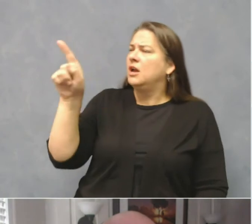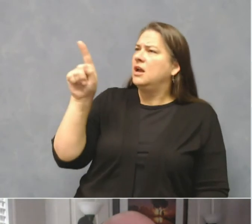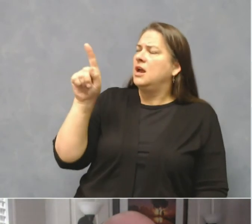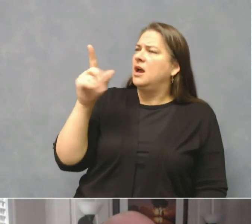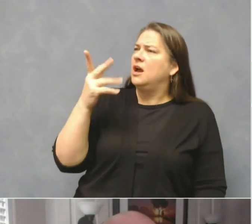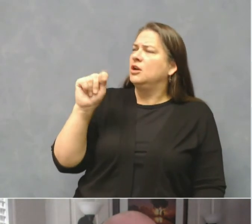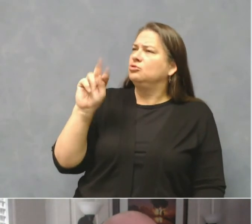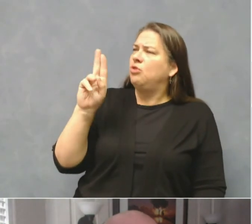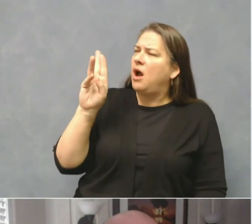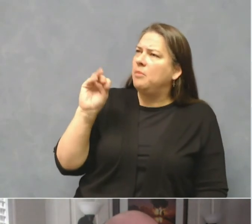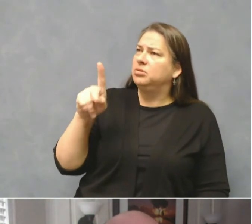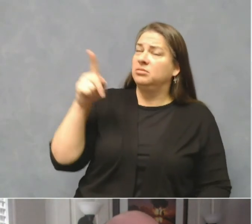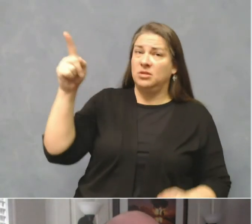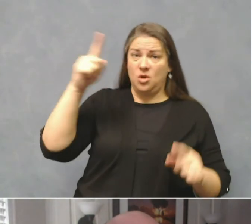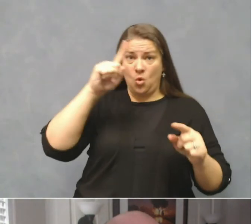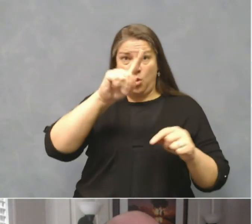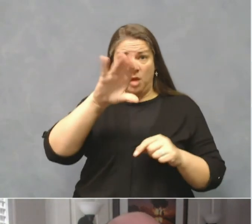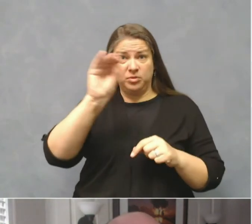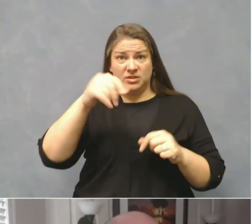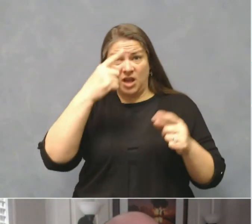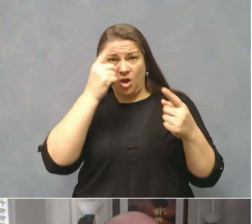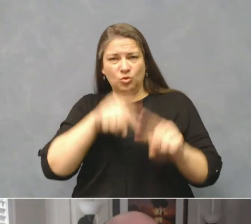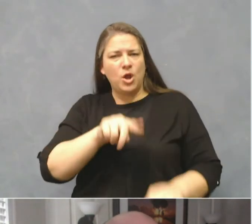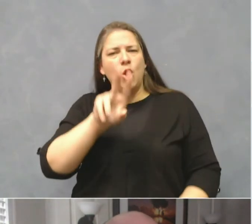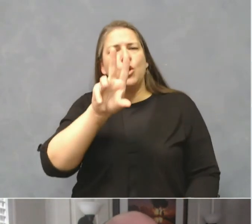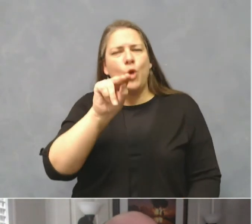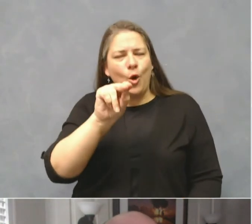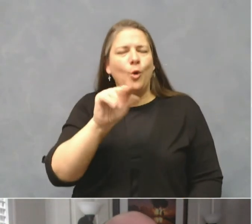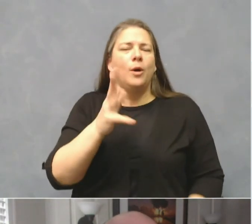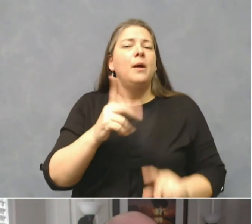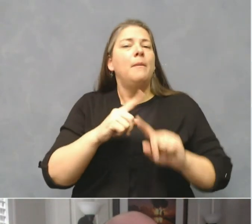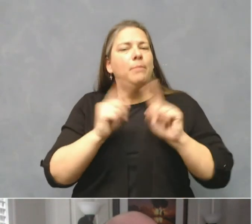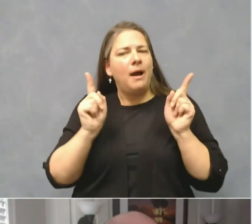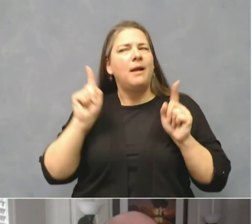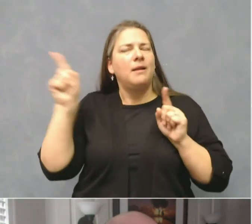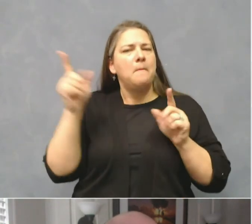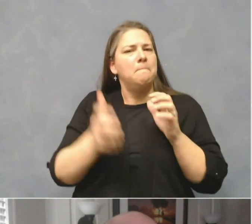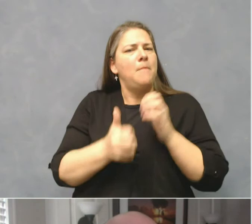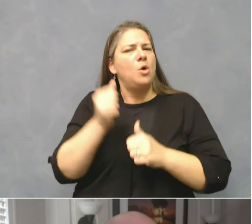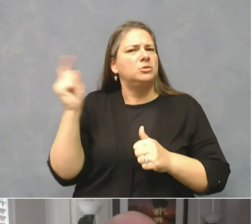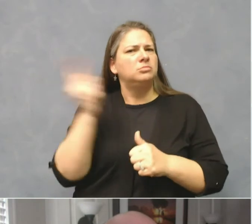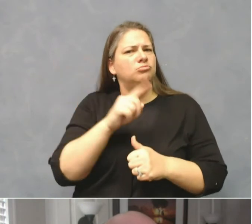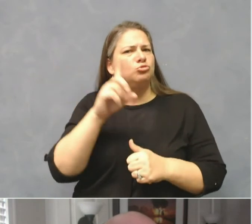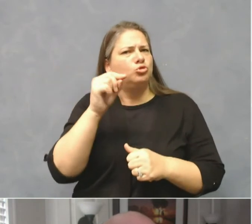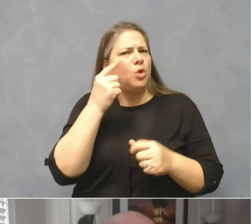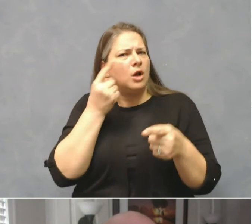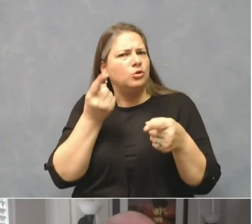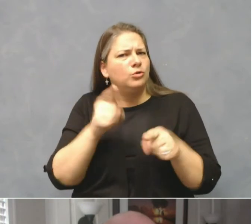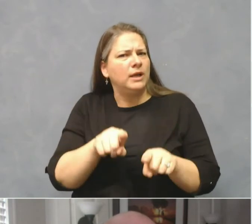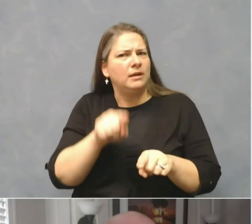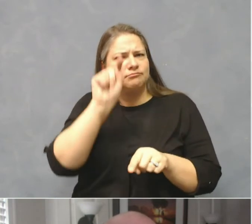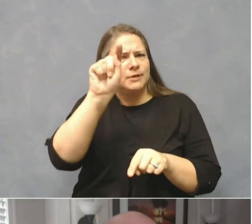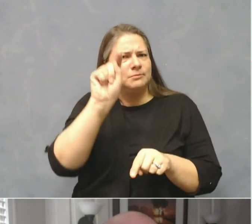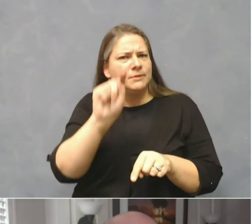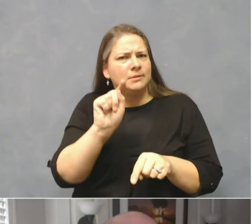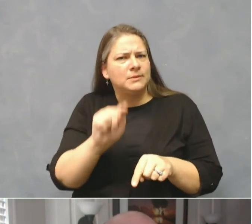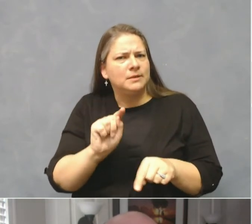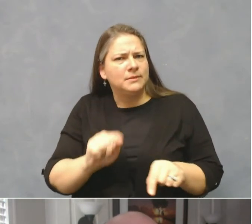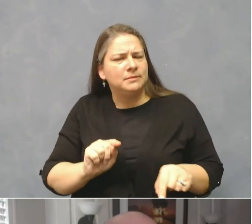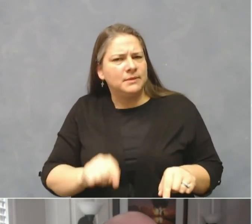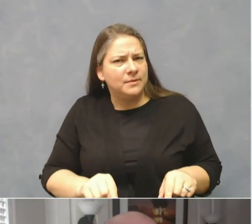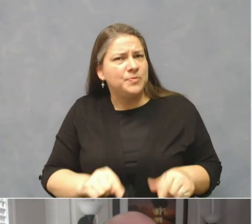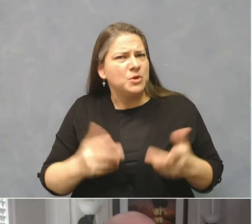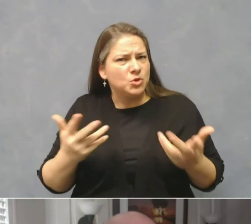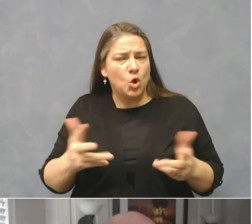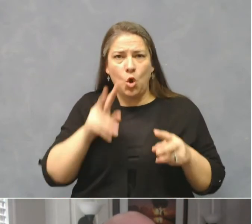point, but agreeing on the vast majority of points. And so you're getting fairly similar guidance on most of the